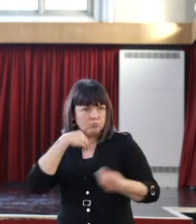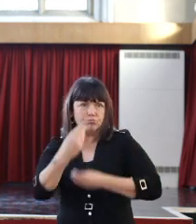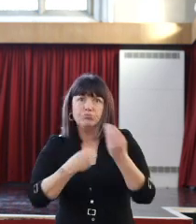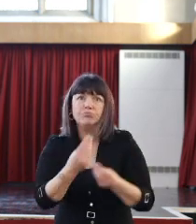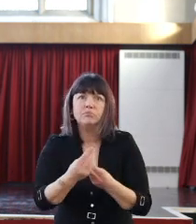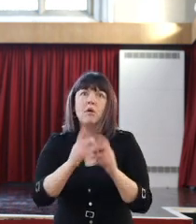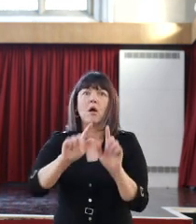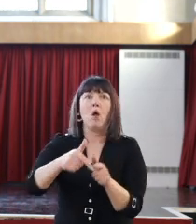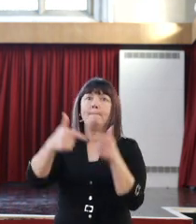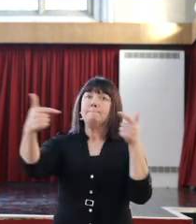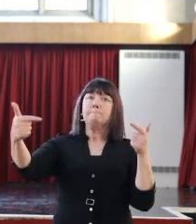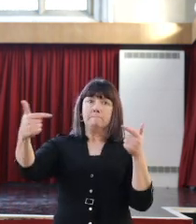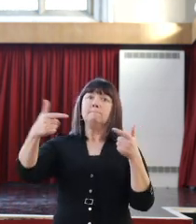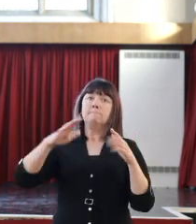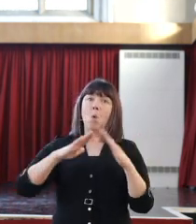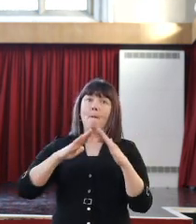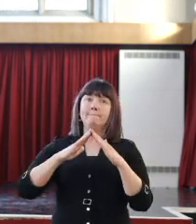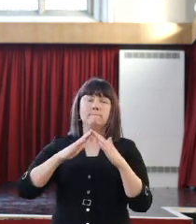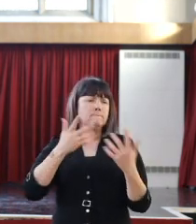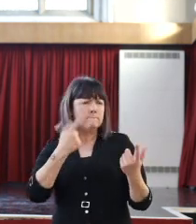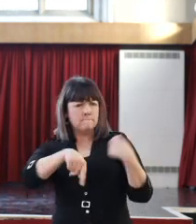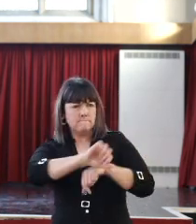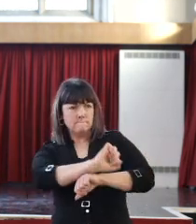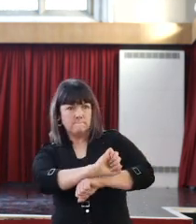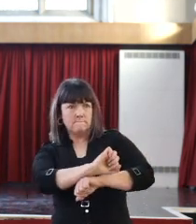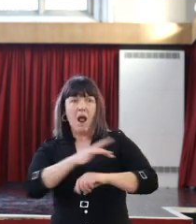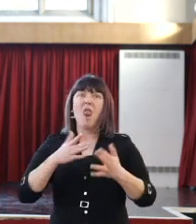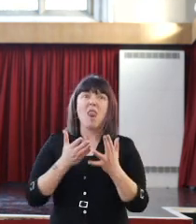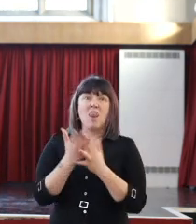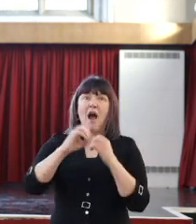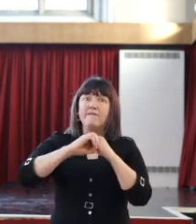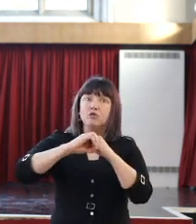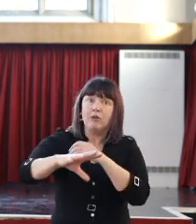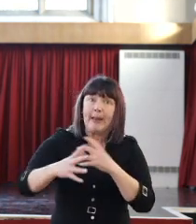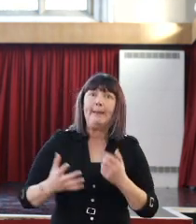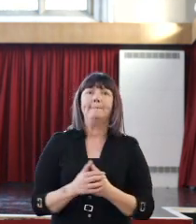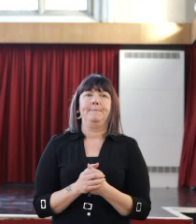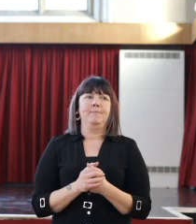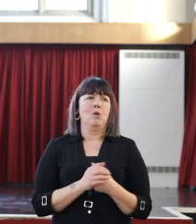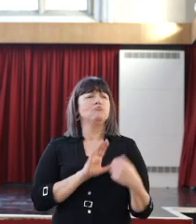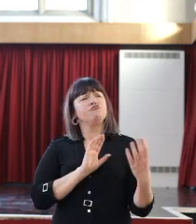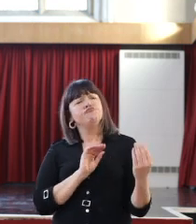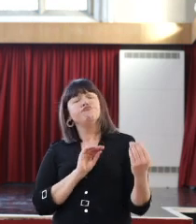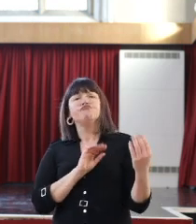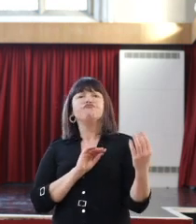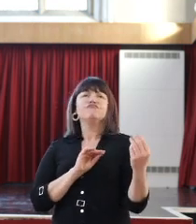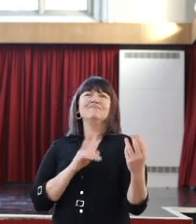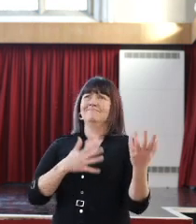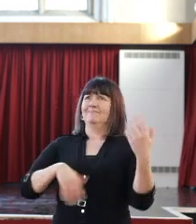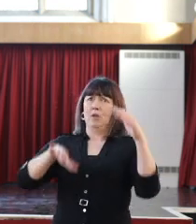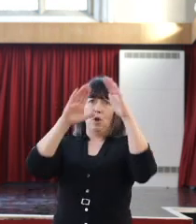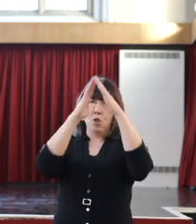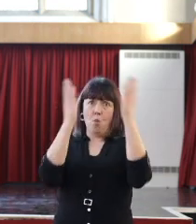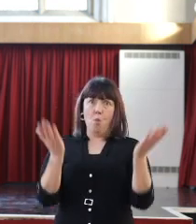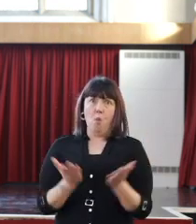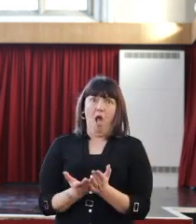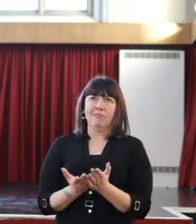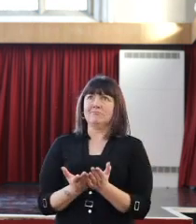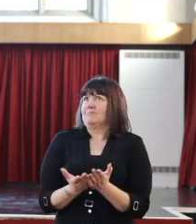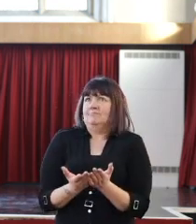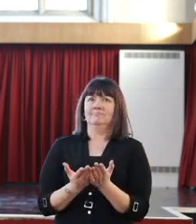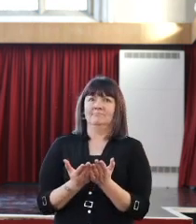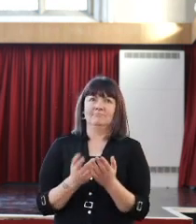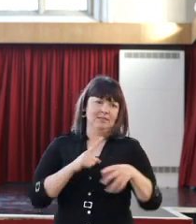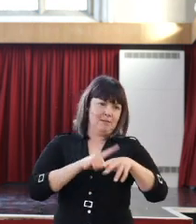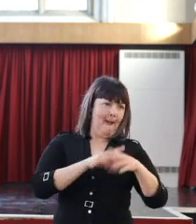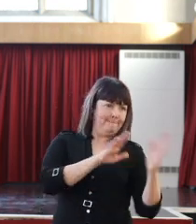live streams where we chatted to them in real time, and with users around the globe, there's never a time zone in which somebody's not up and